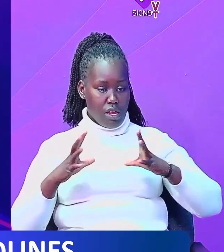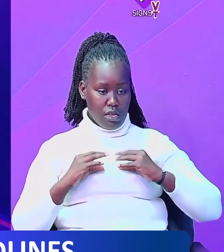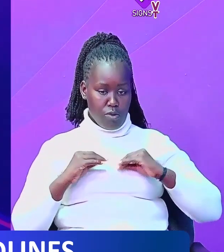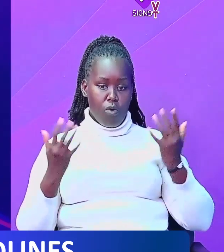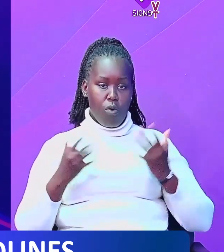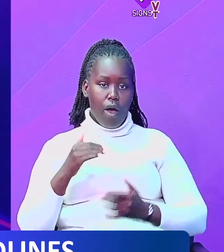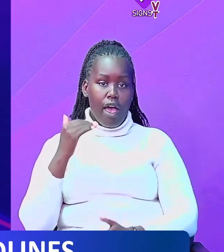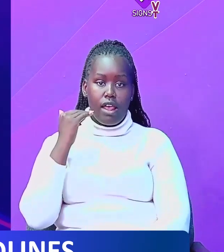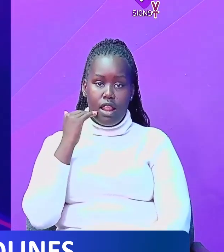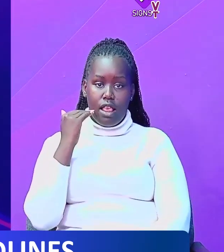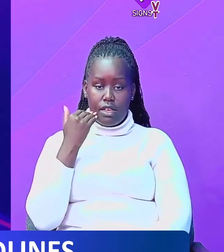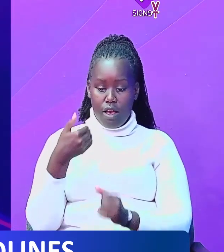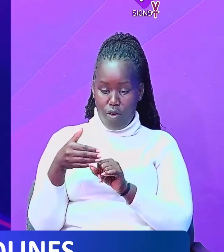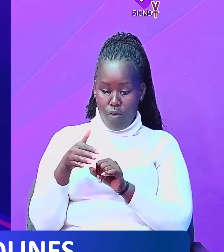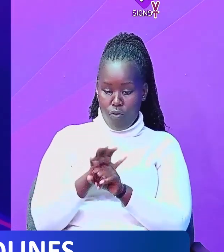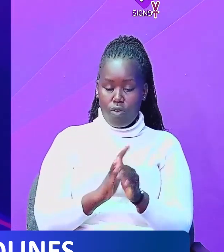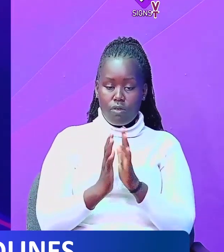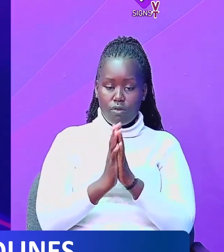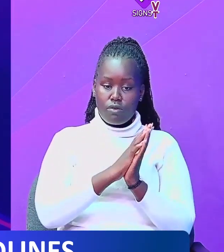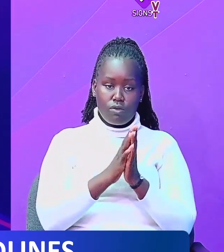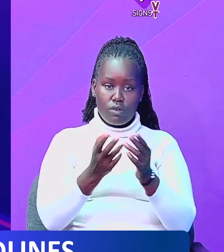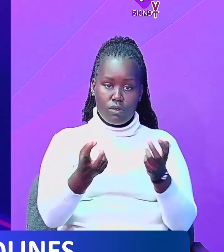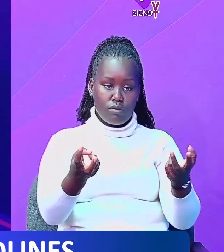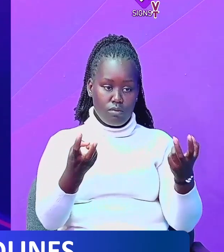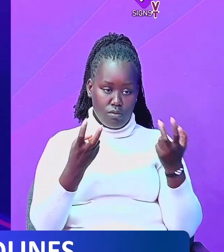Here are the full details to this story.